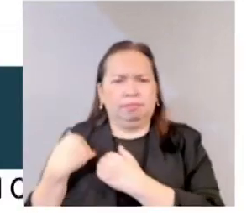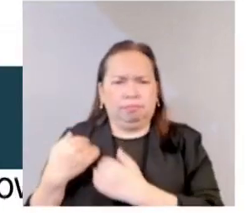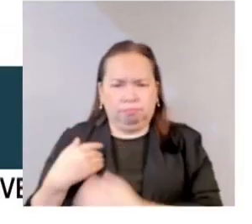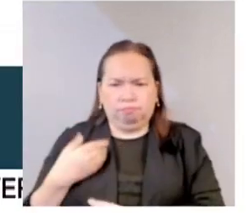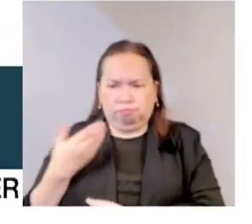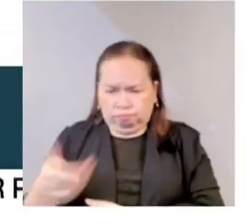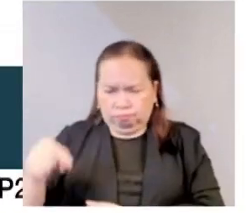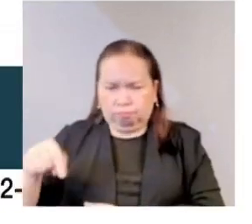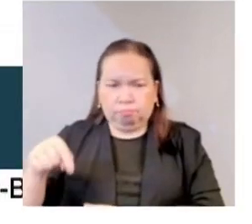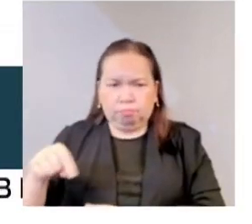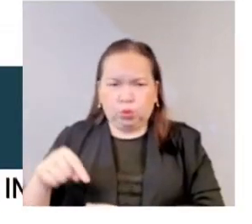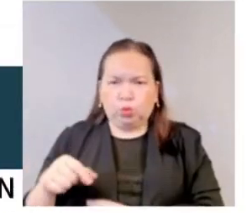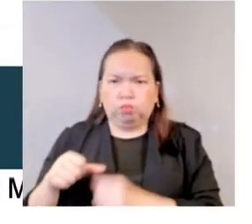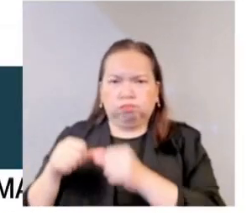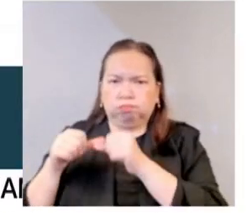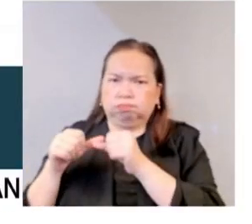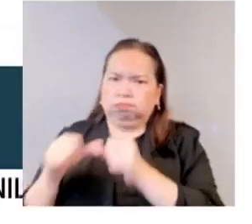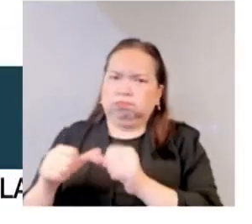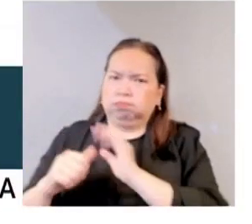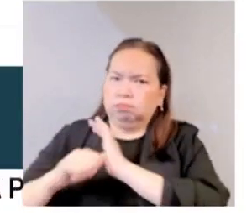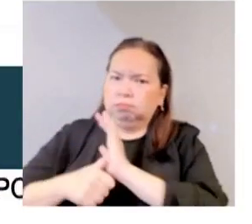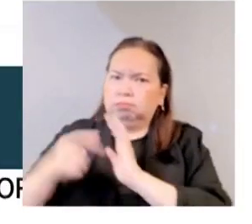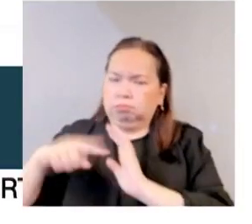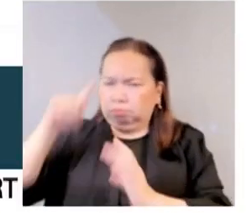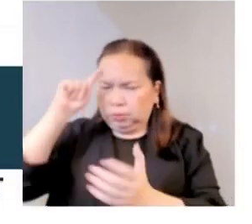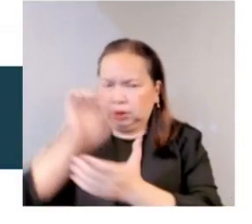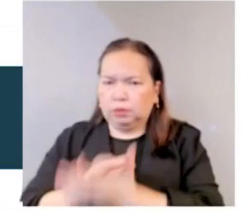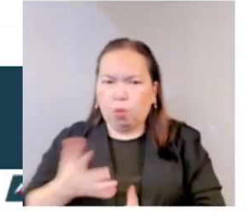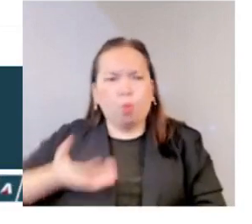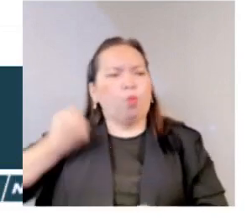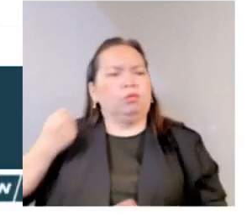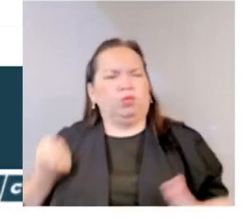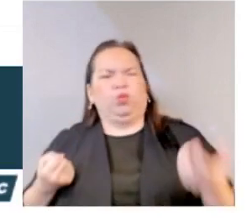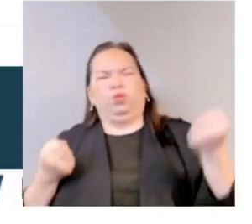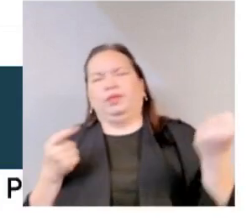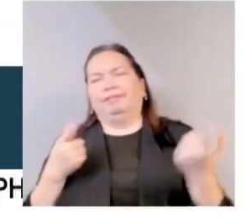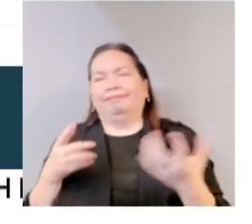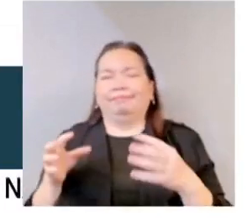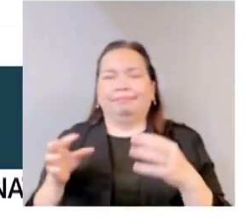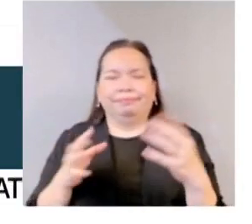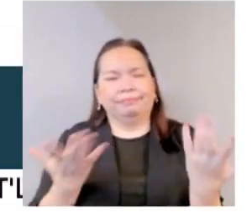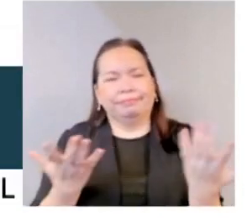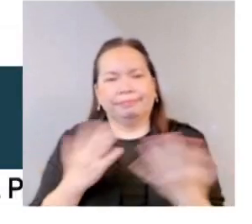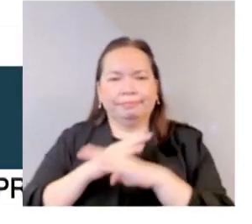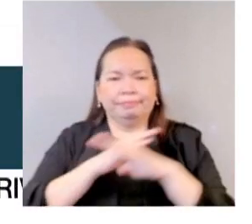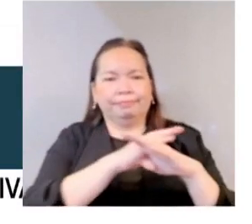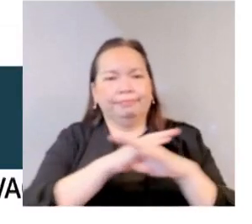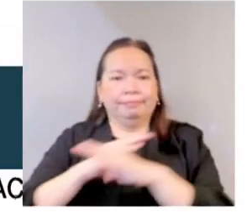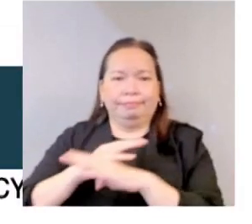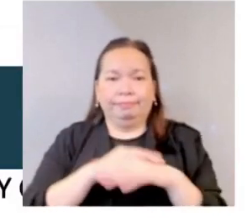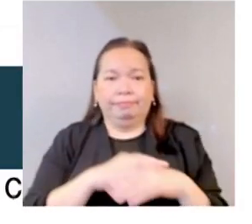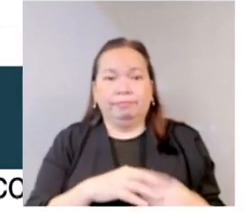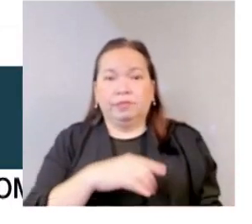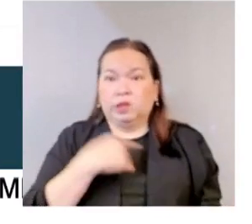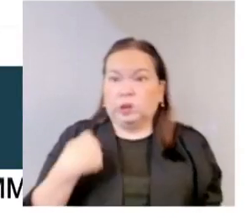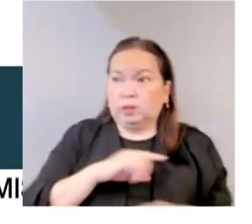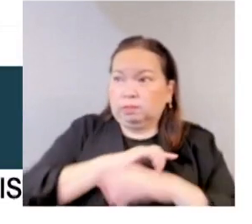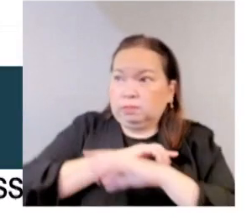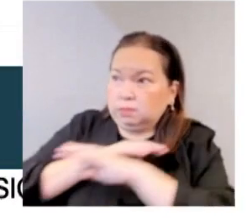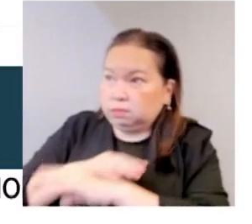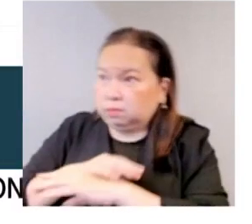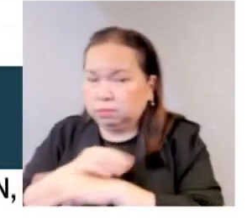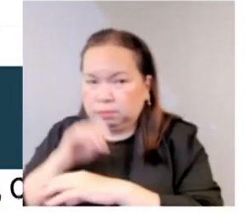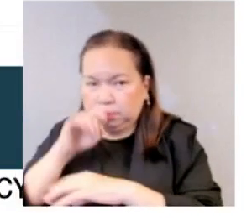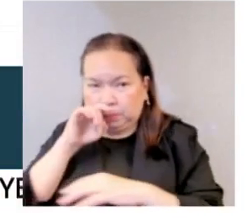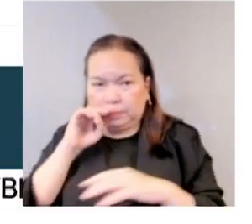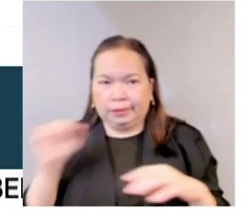in the South China Sea. China is on an offensive. China is in a mode for what what has been mentioned, a maritime expansion. So sooner than